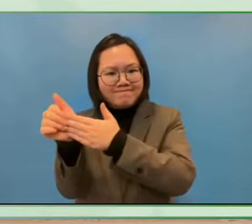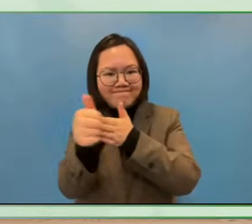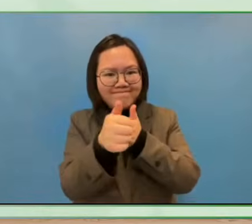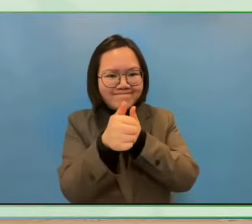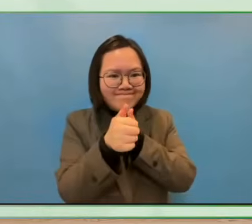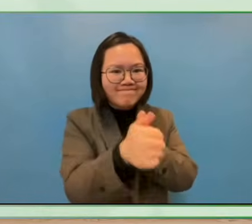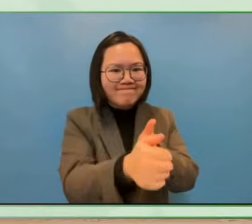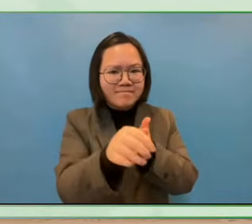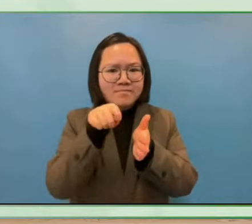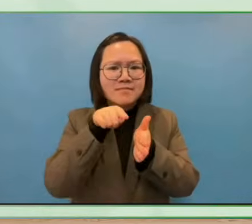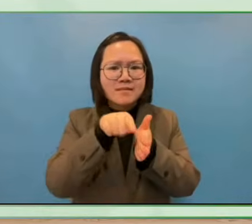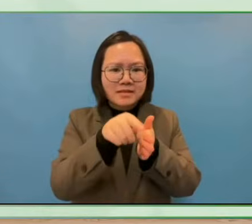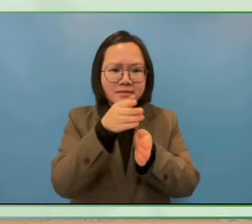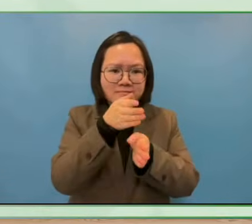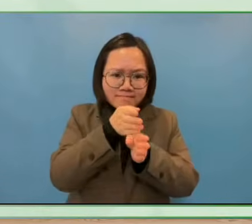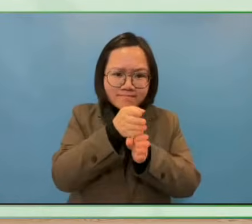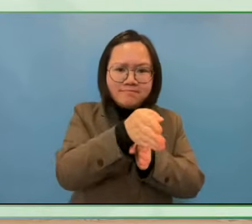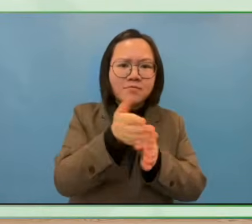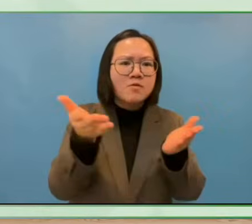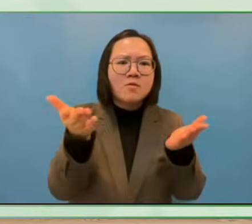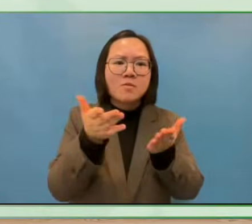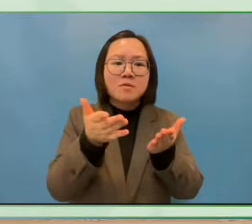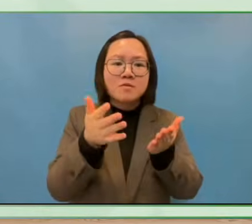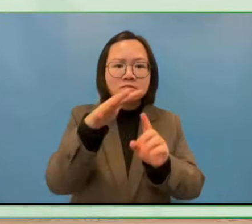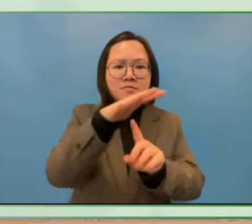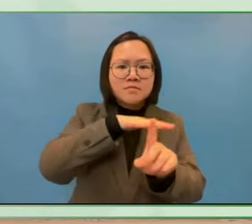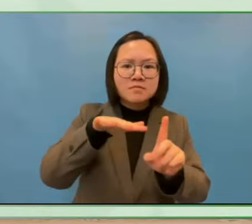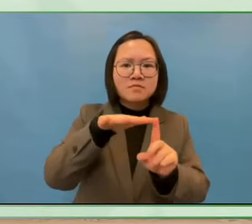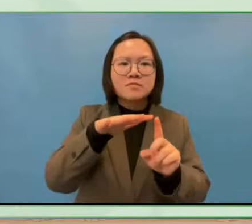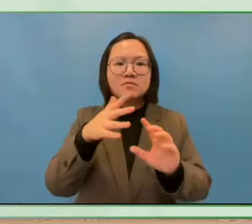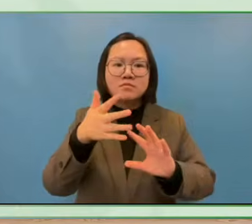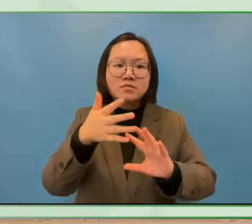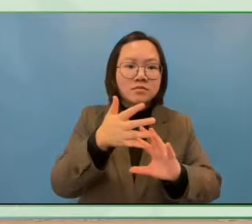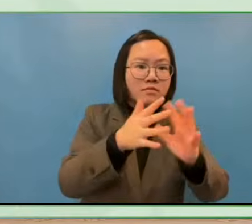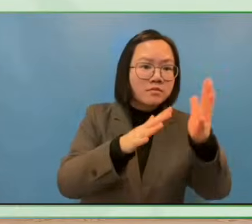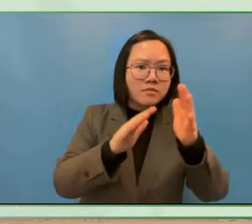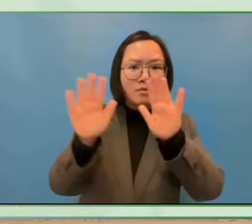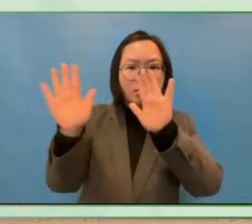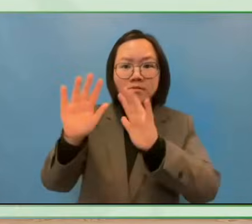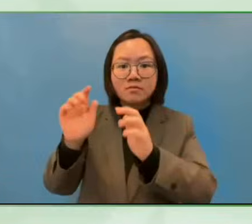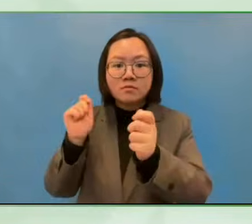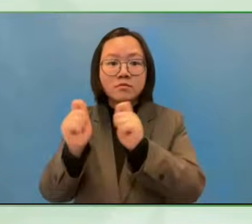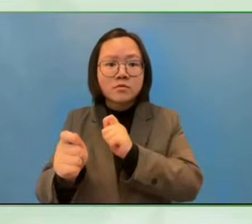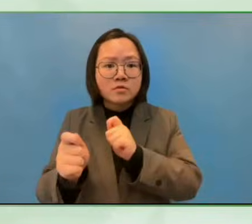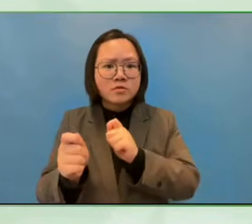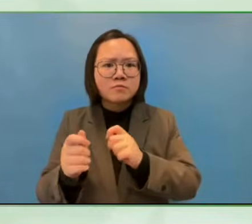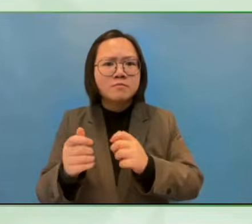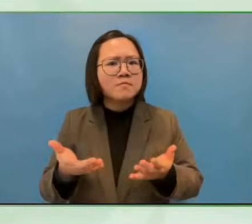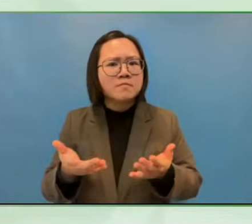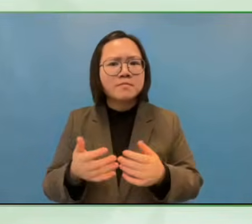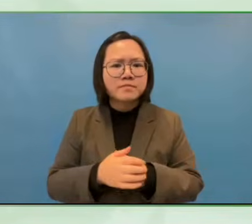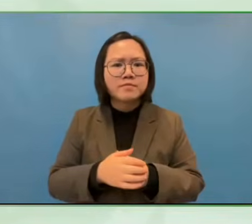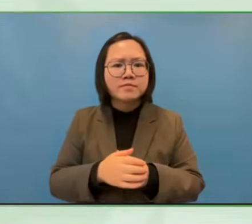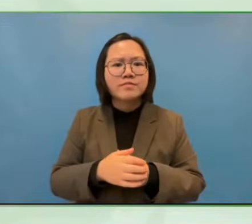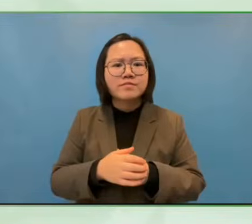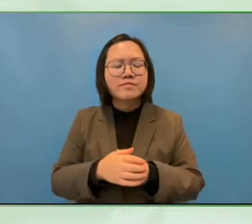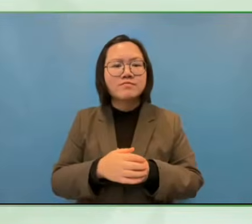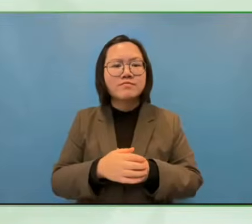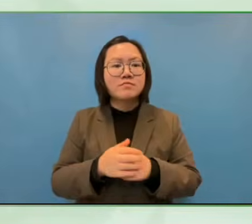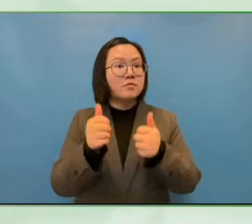between disability and climate change? It's a wonderful question. And again, the sad reality is the last